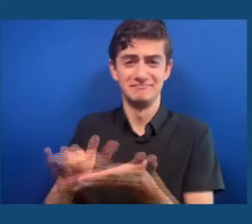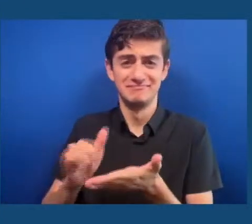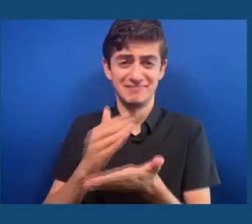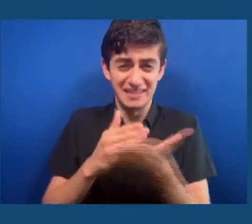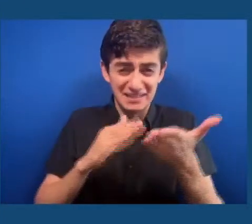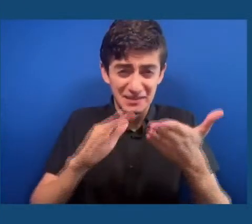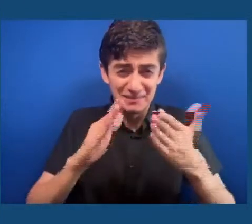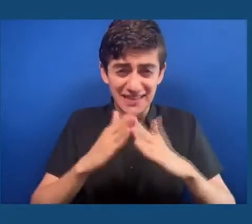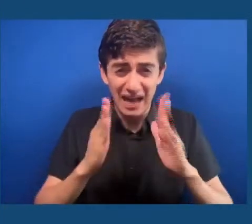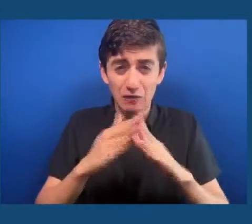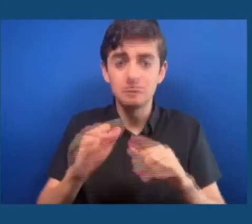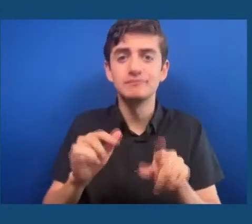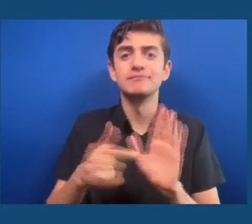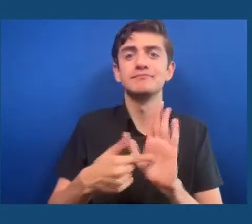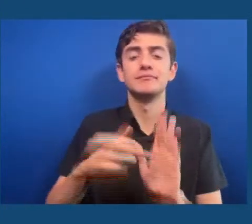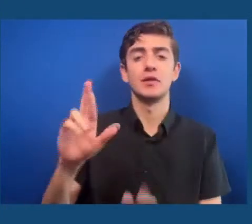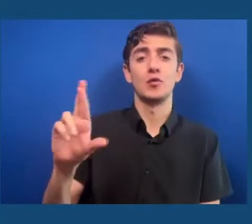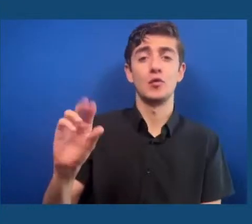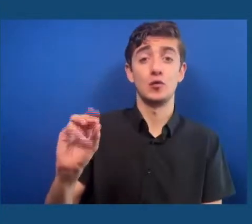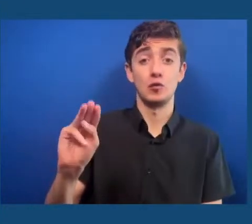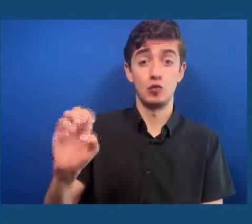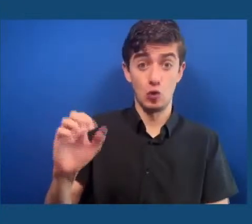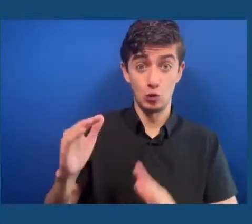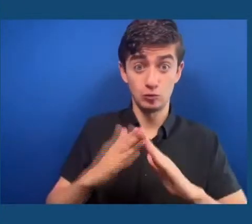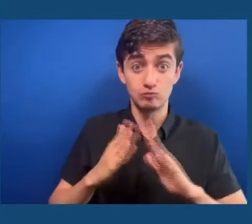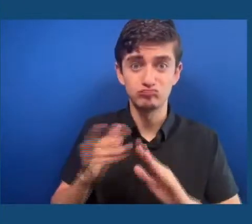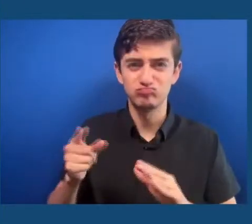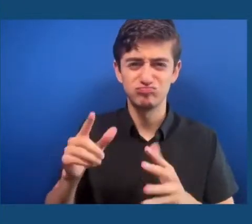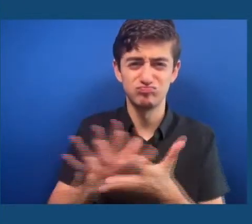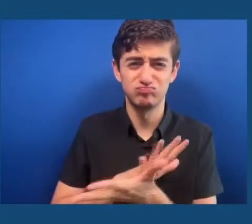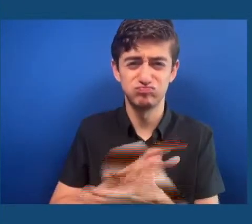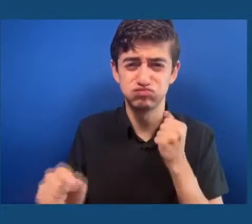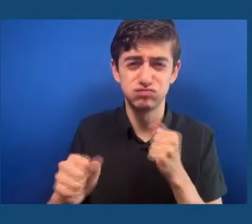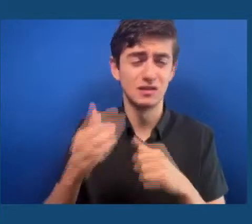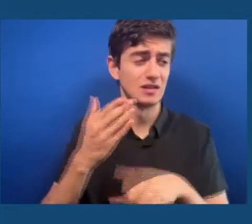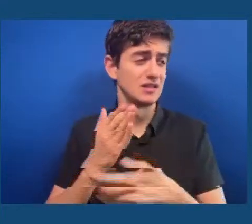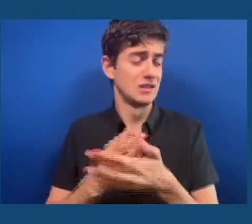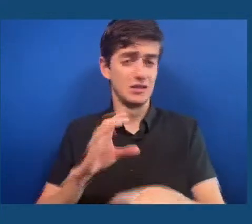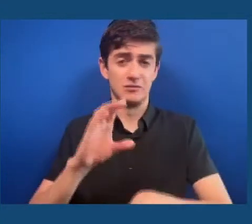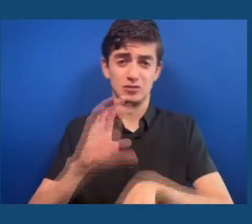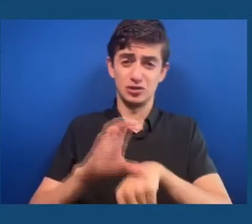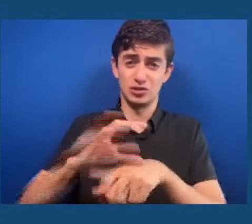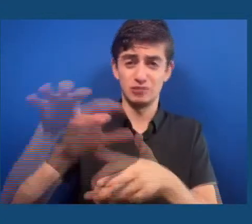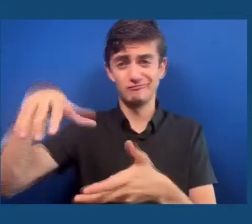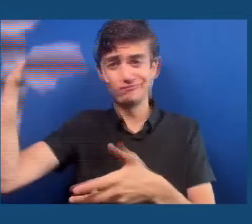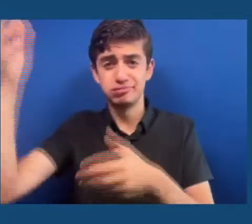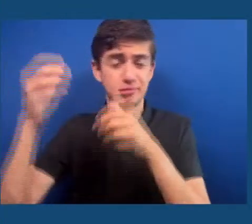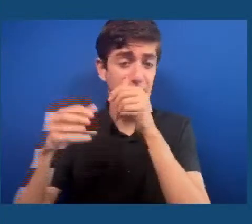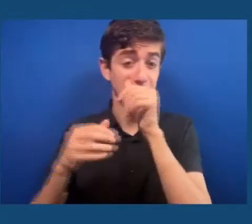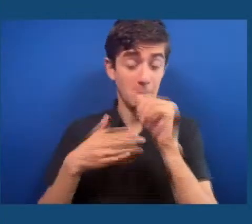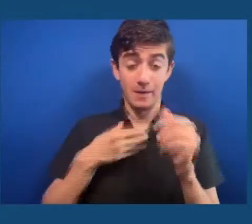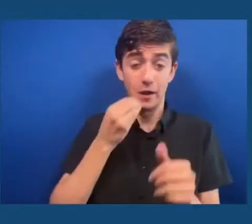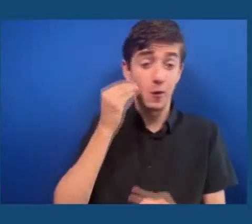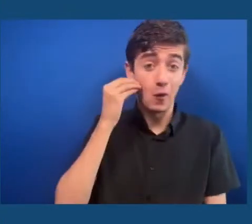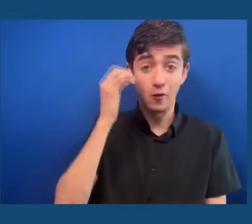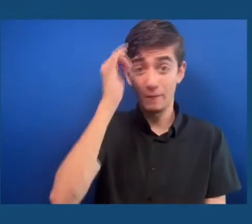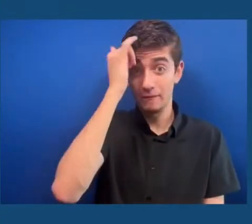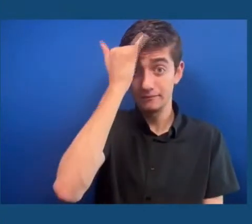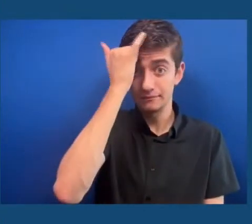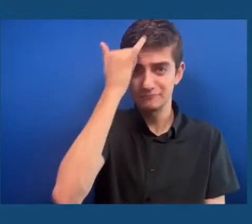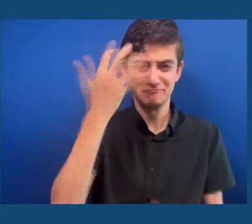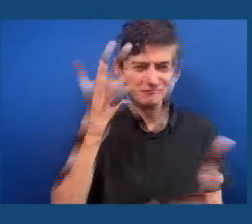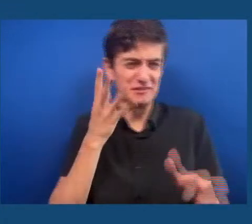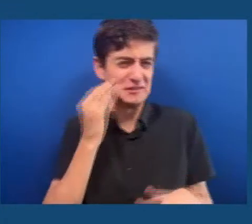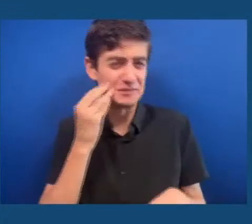churches from the 1800s are now flattened. My hometown of Buffalo, blizzards, yes, tornadoes, no. We had a tornado,